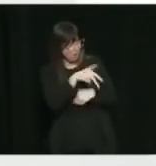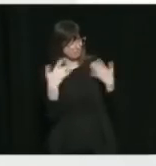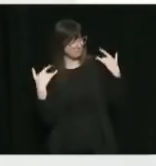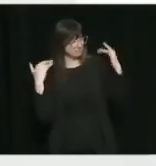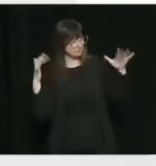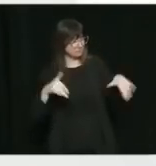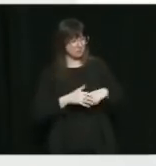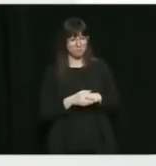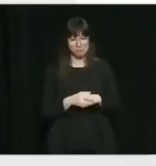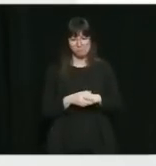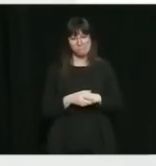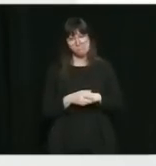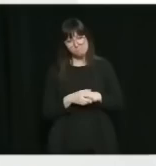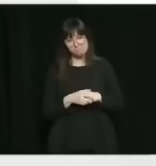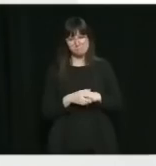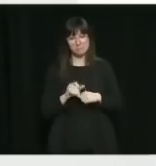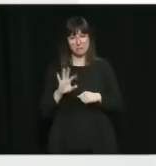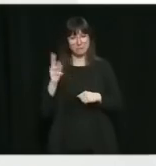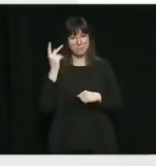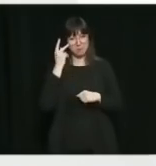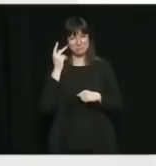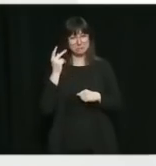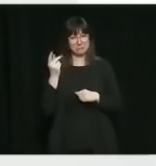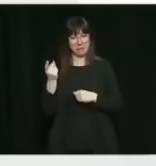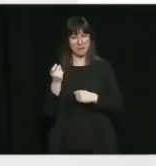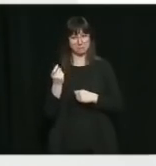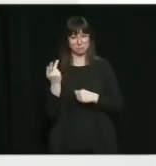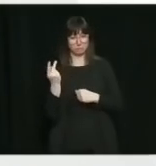think we all know what that means in politics. So I was